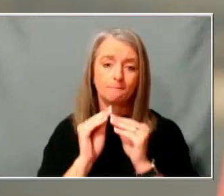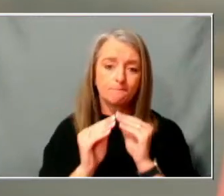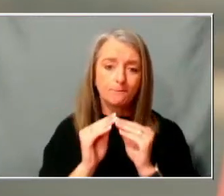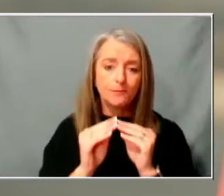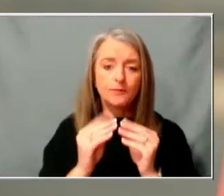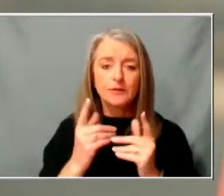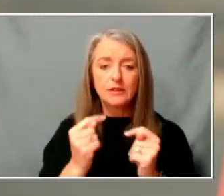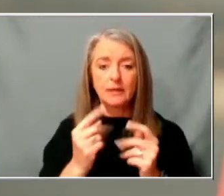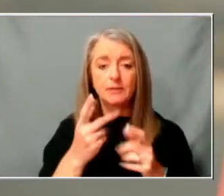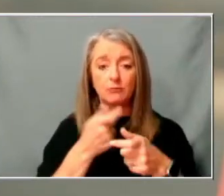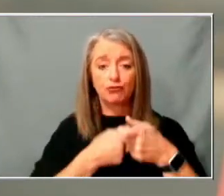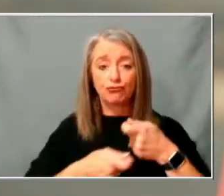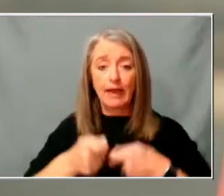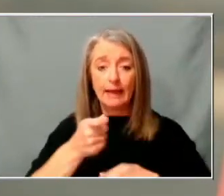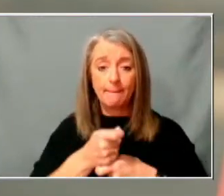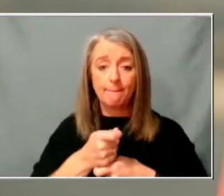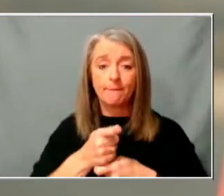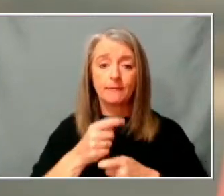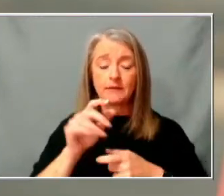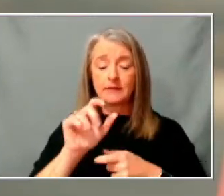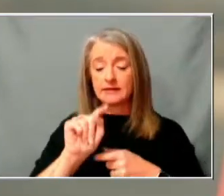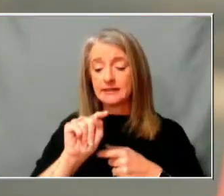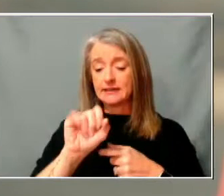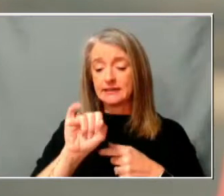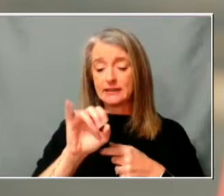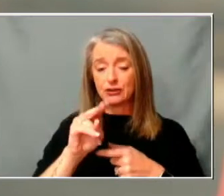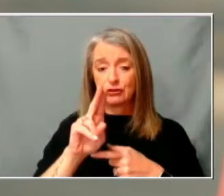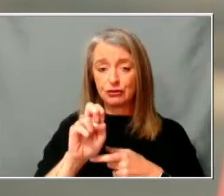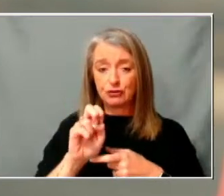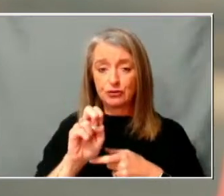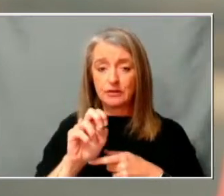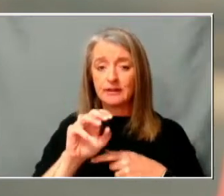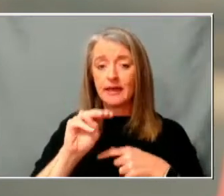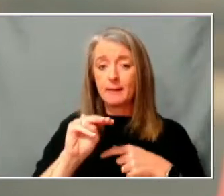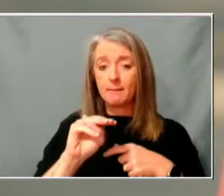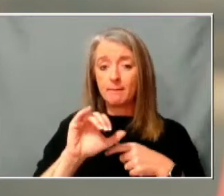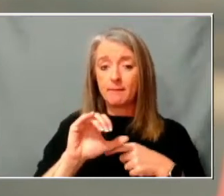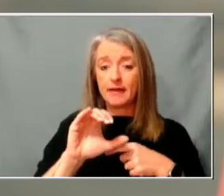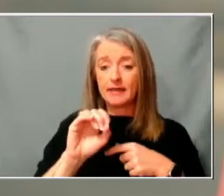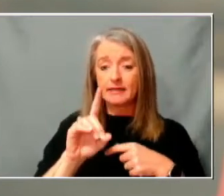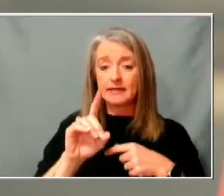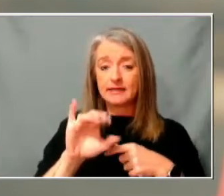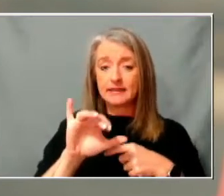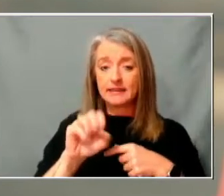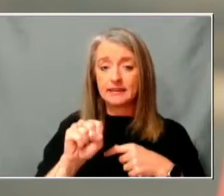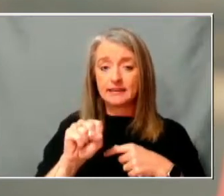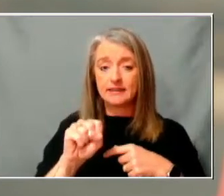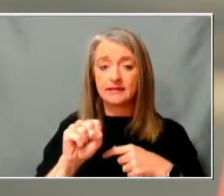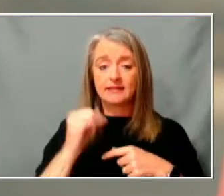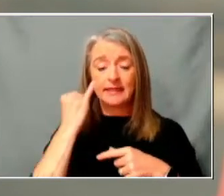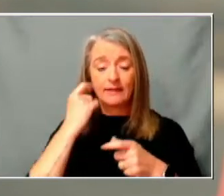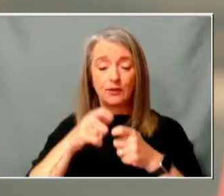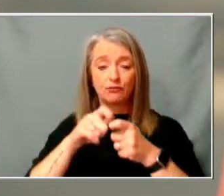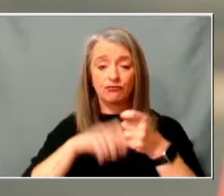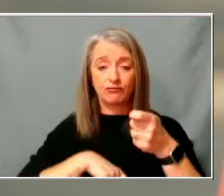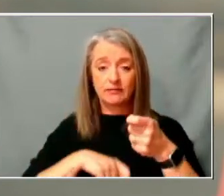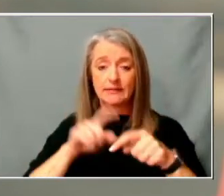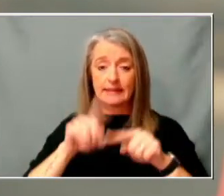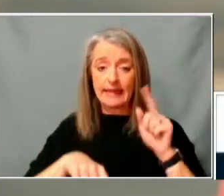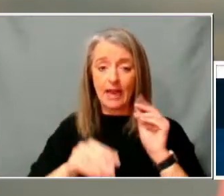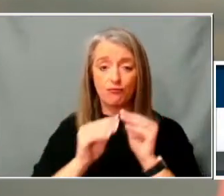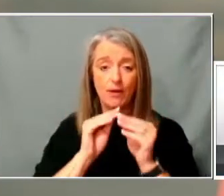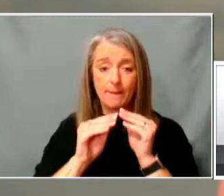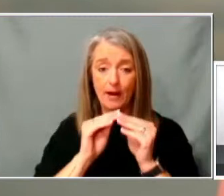transplant cadaver tissue. A meniscus is a good example. If you tear a meniscus and we can't repair